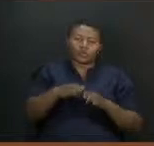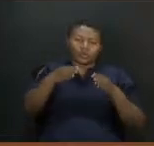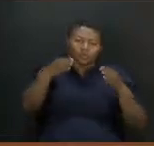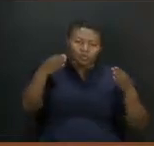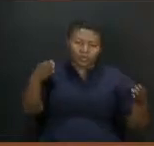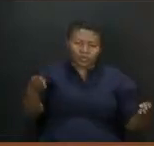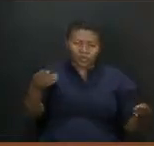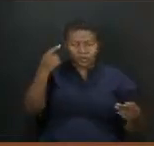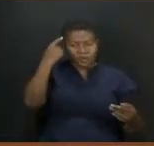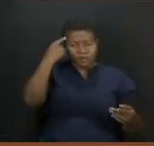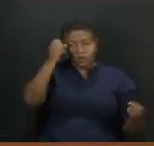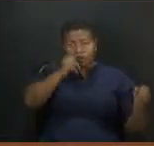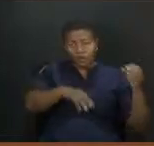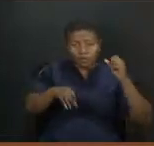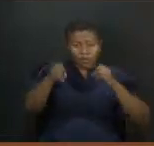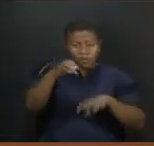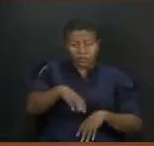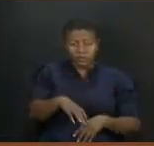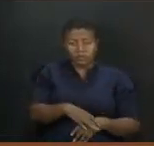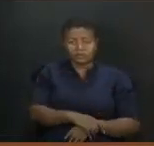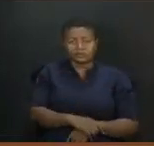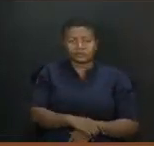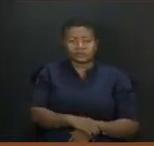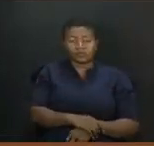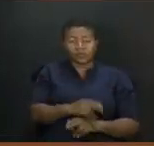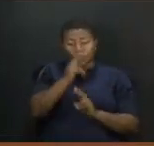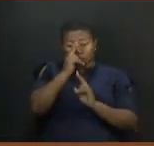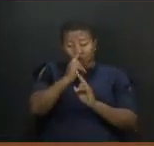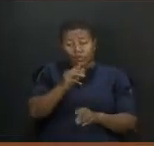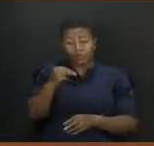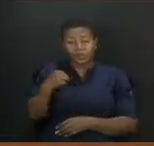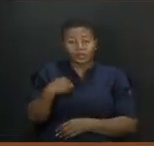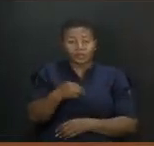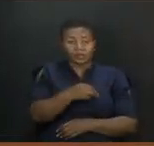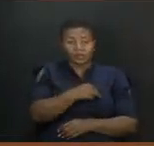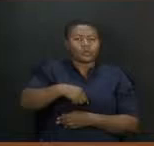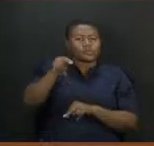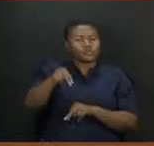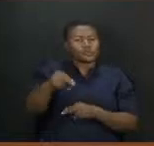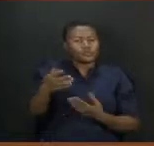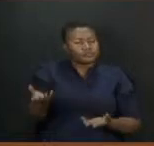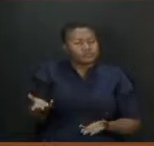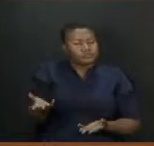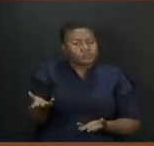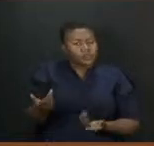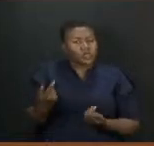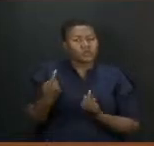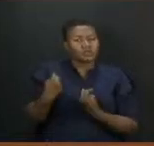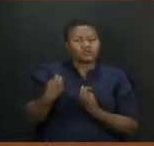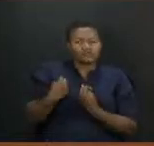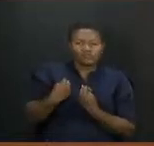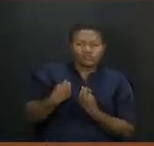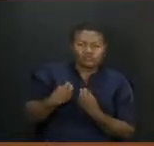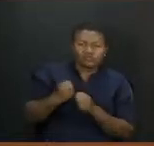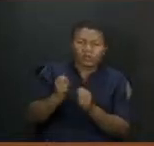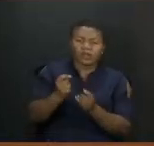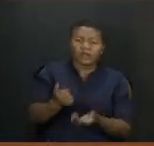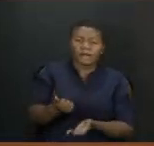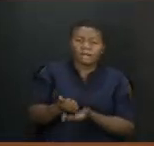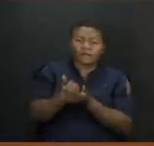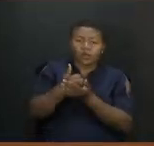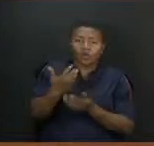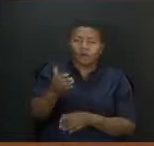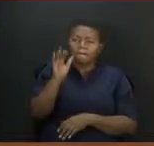for comment. Honourable members, the minister responds out to